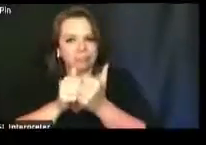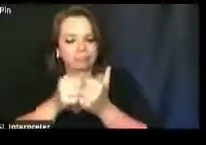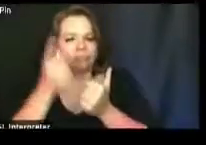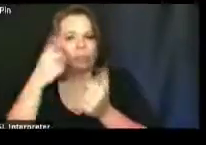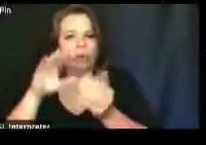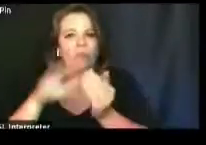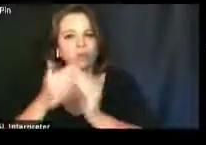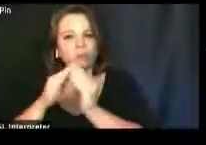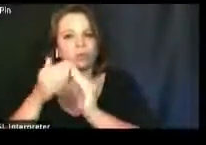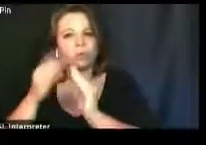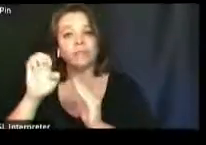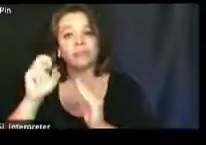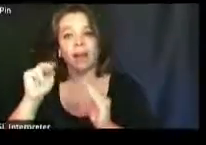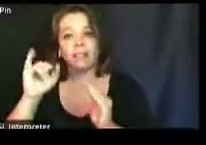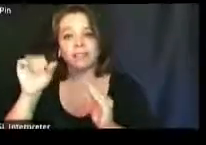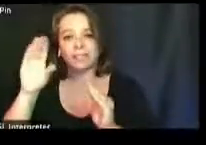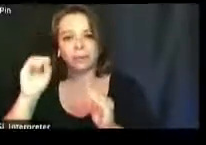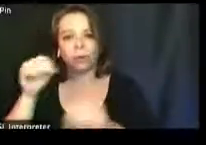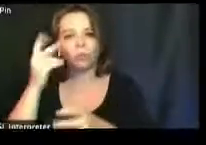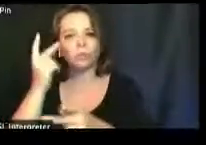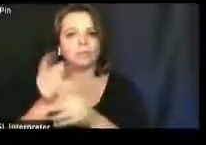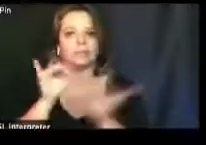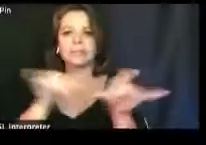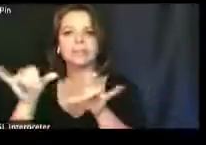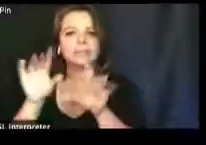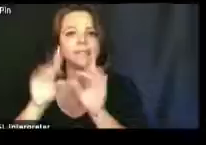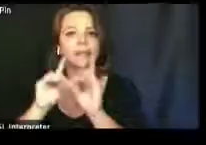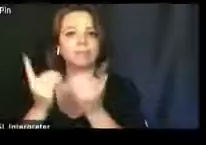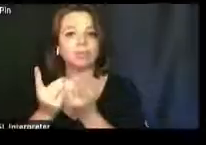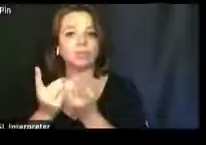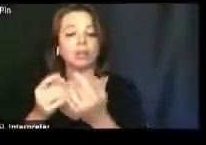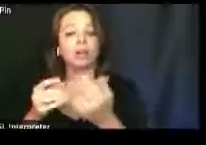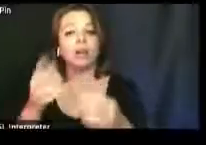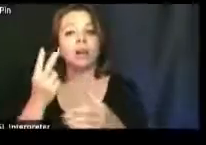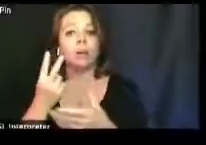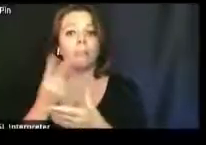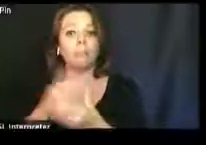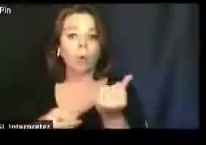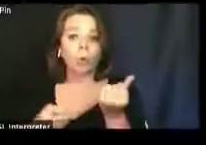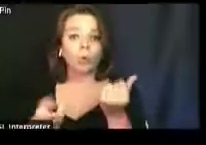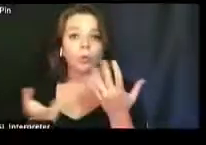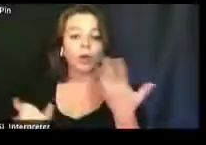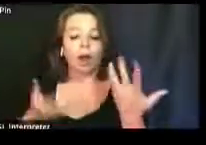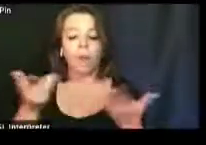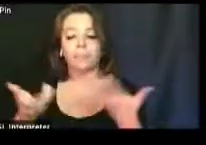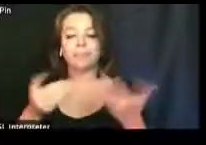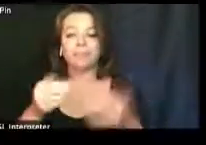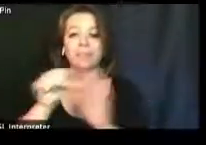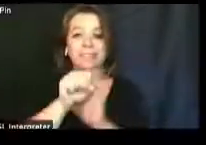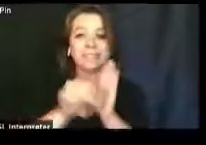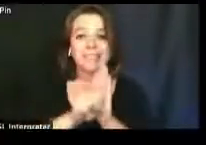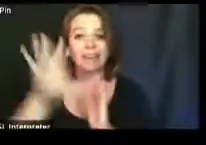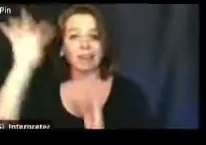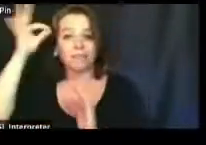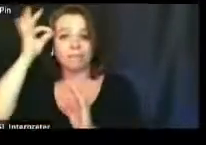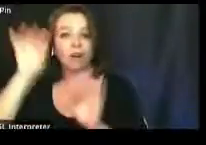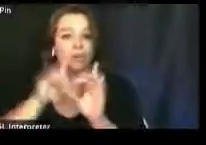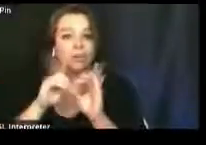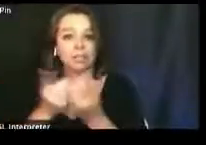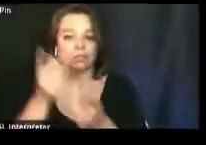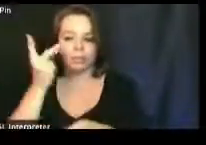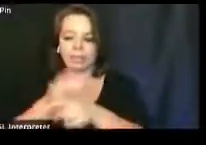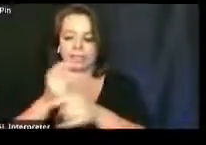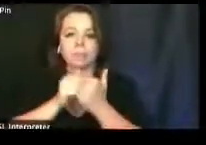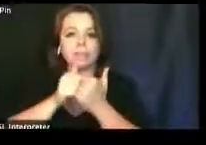of Encino to be in the same district, 15 seconds. both state and federal. In terms of